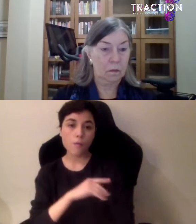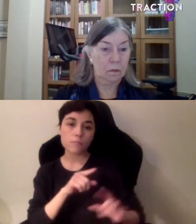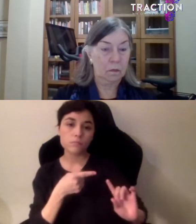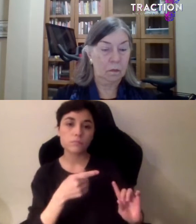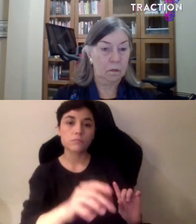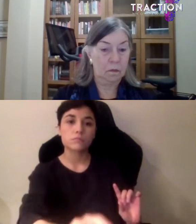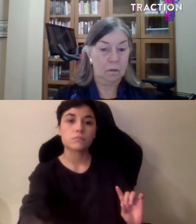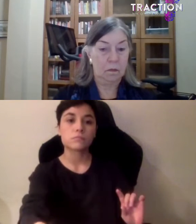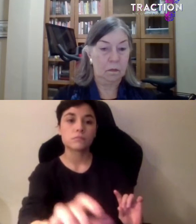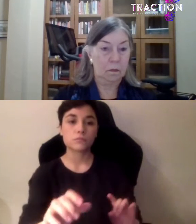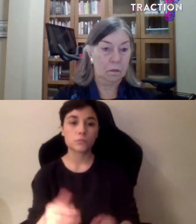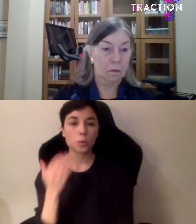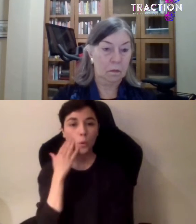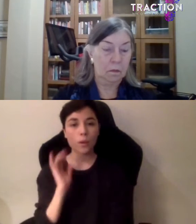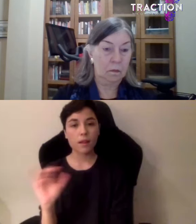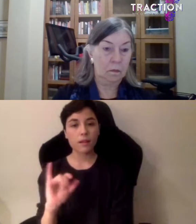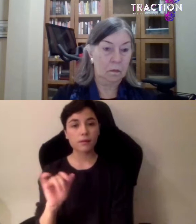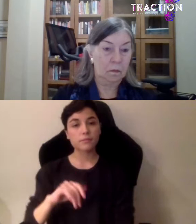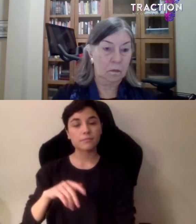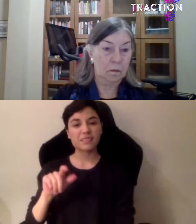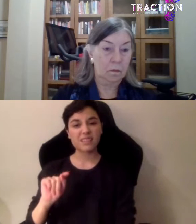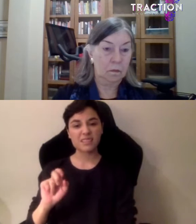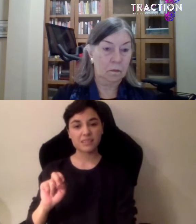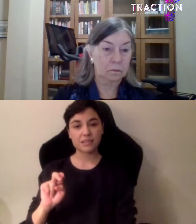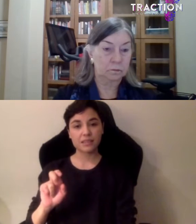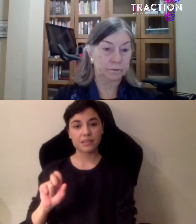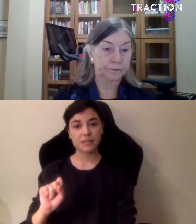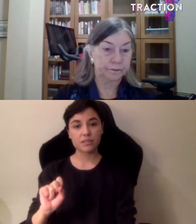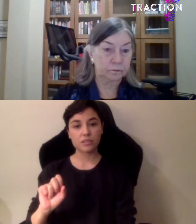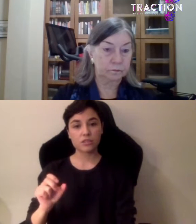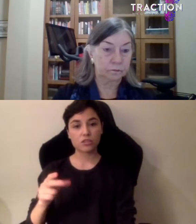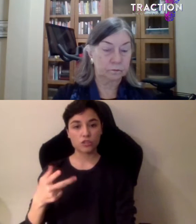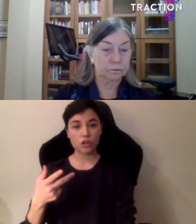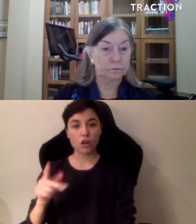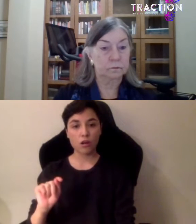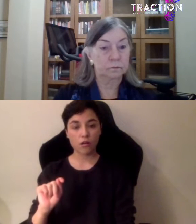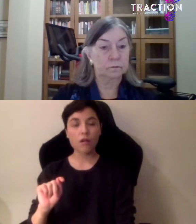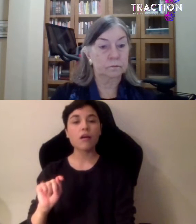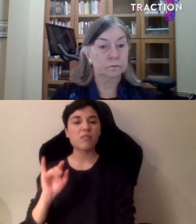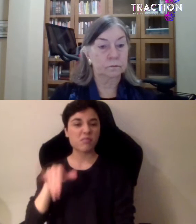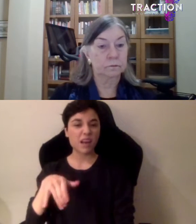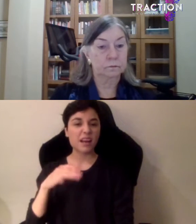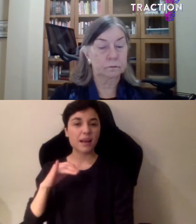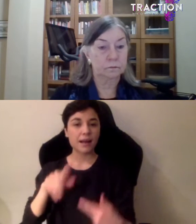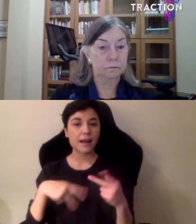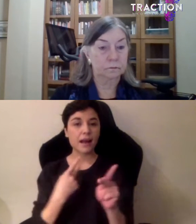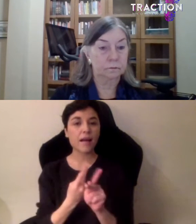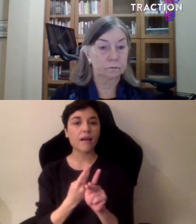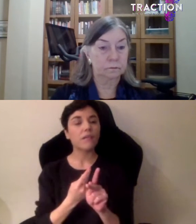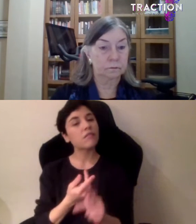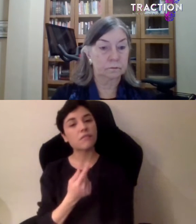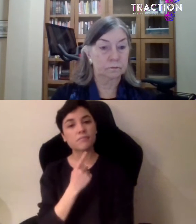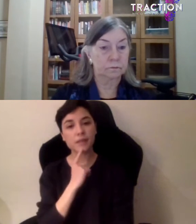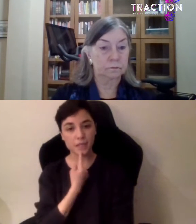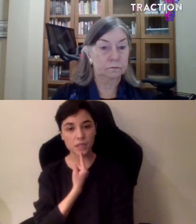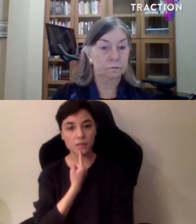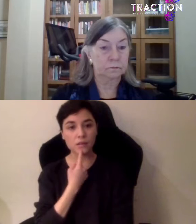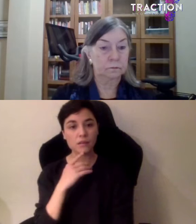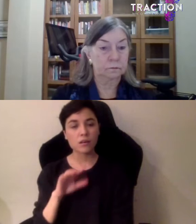kind of hurts a little bit more, so you kind of feel that for a couple of days. The second shot, people were reporting symptoms kind of all over the